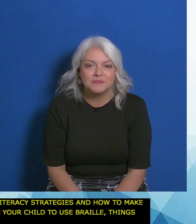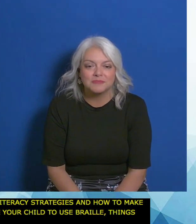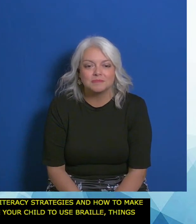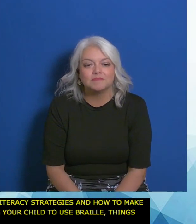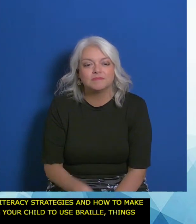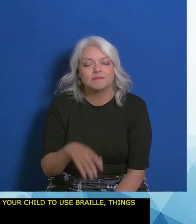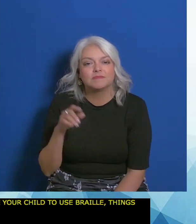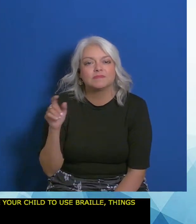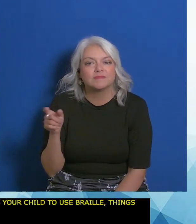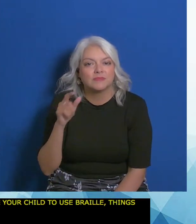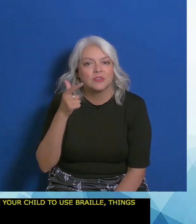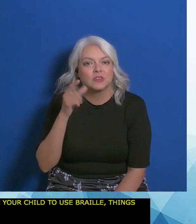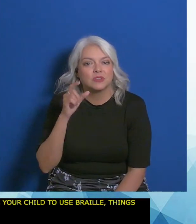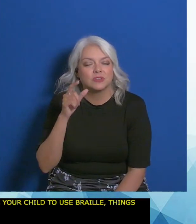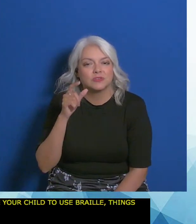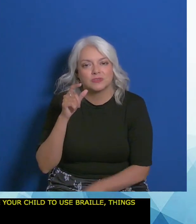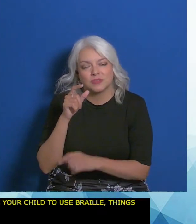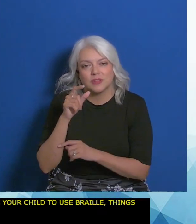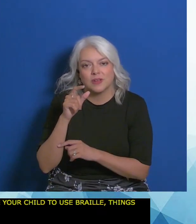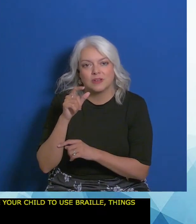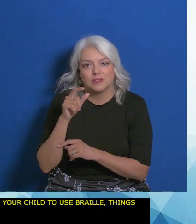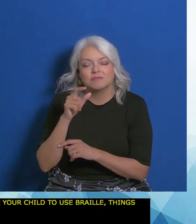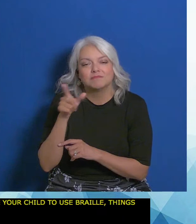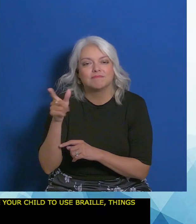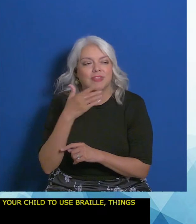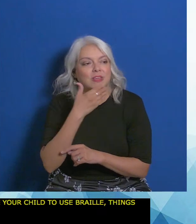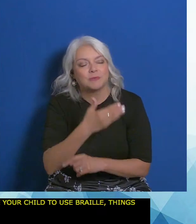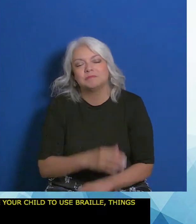Thank you. You're welcome.